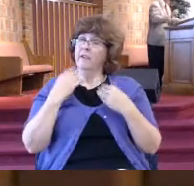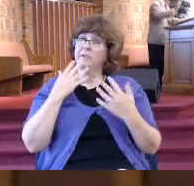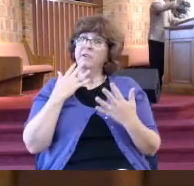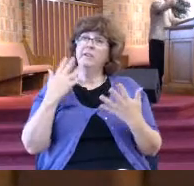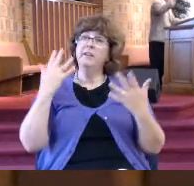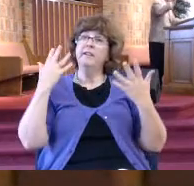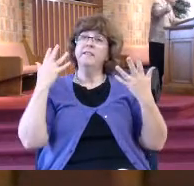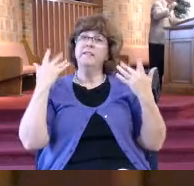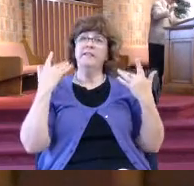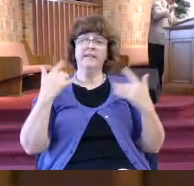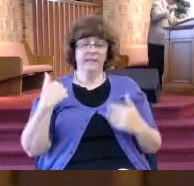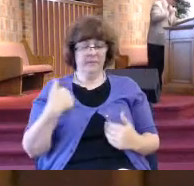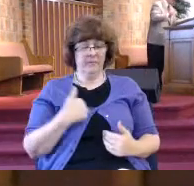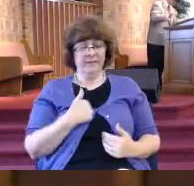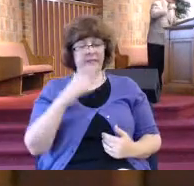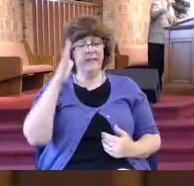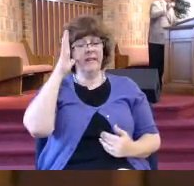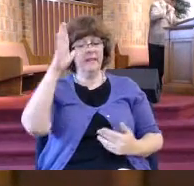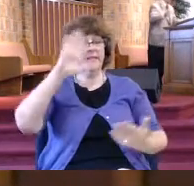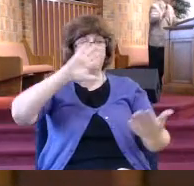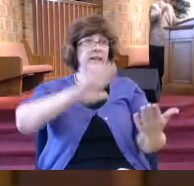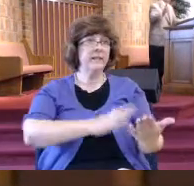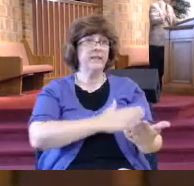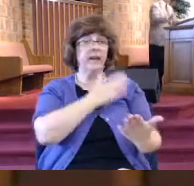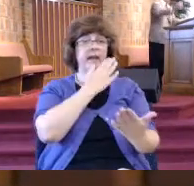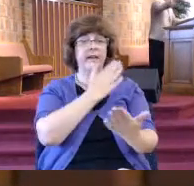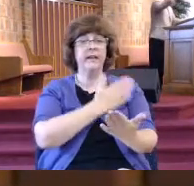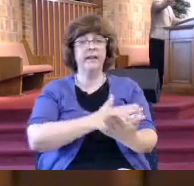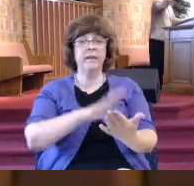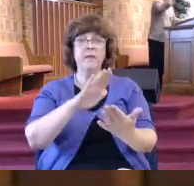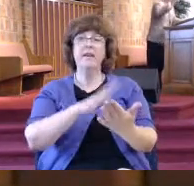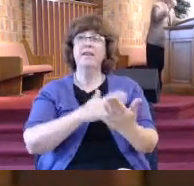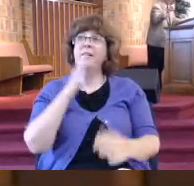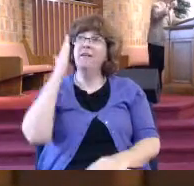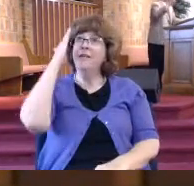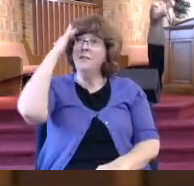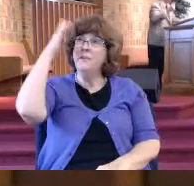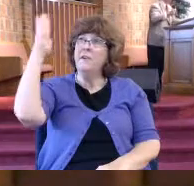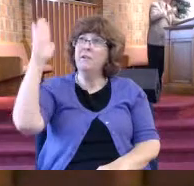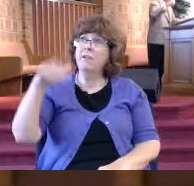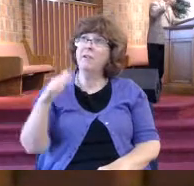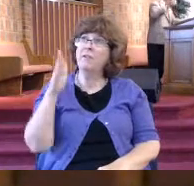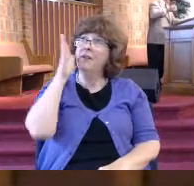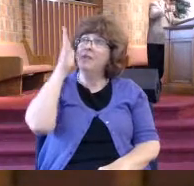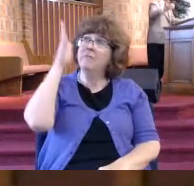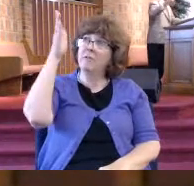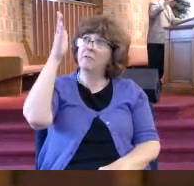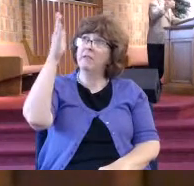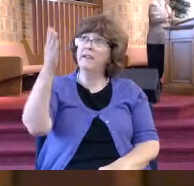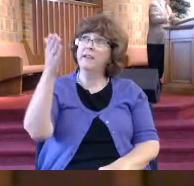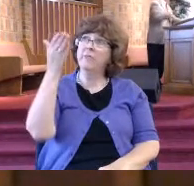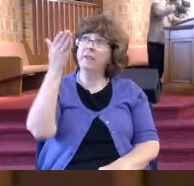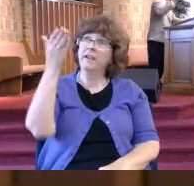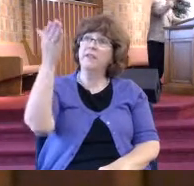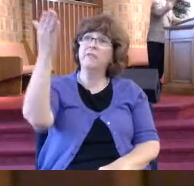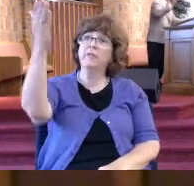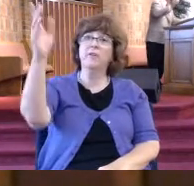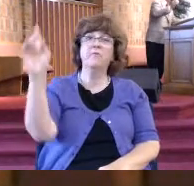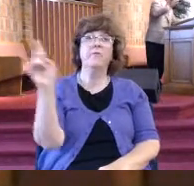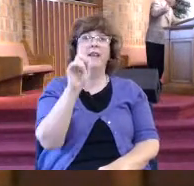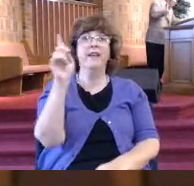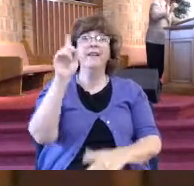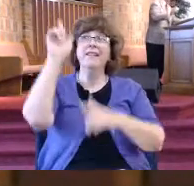our journey, still we sing this wayside hymn. Yonder over the rolling